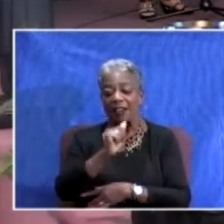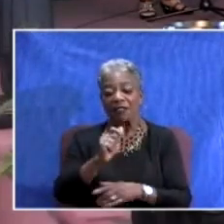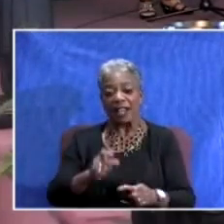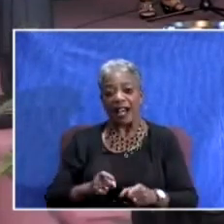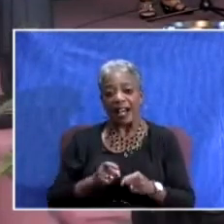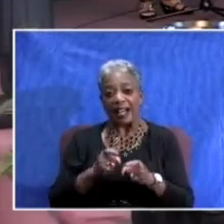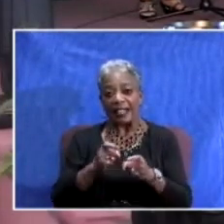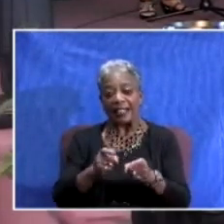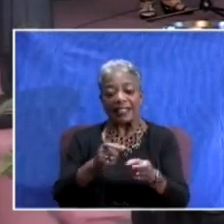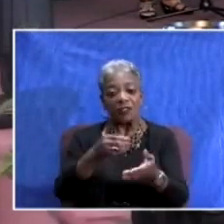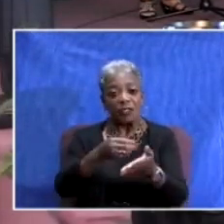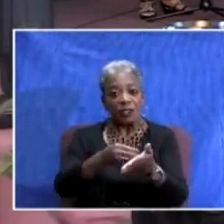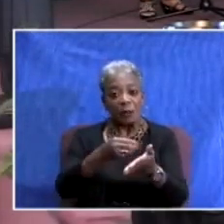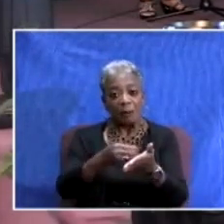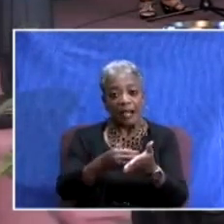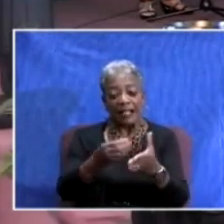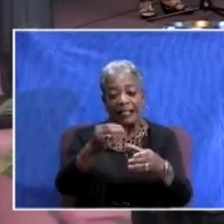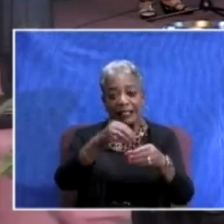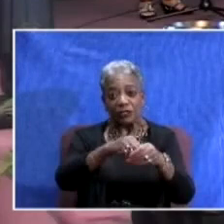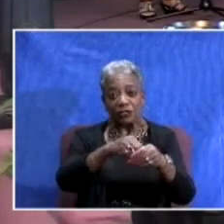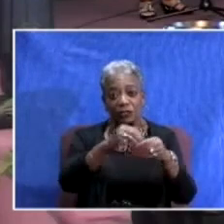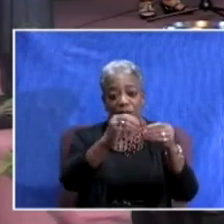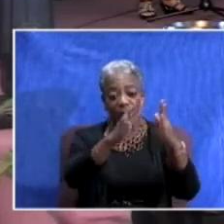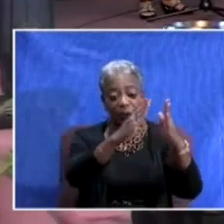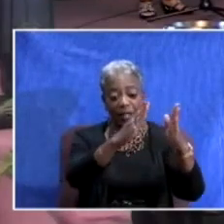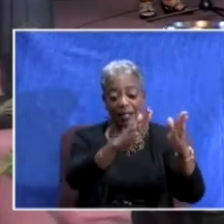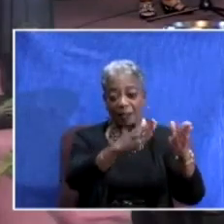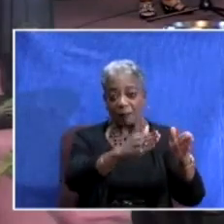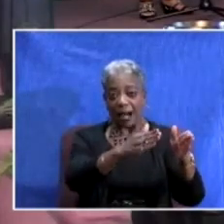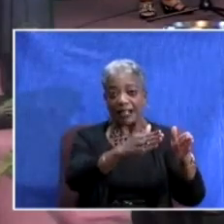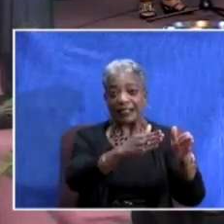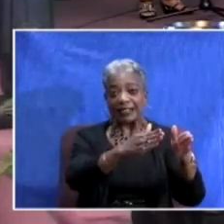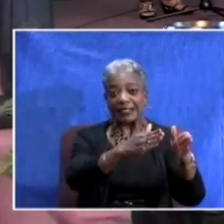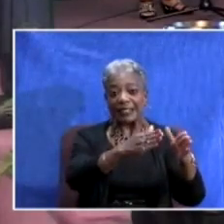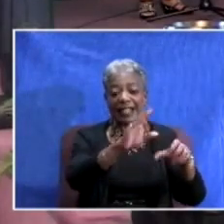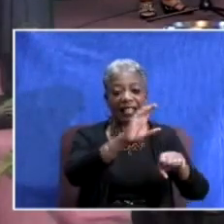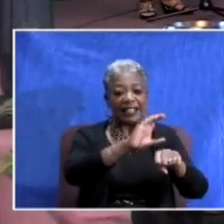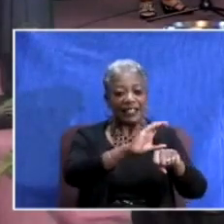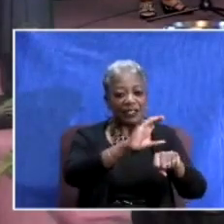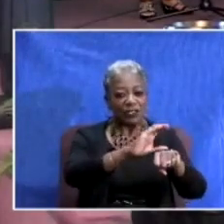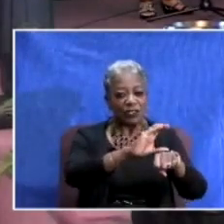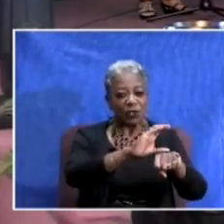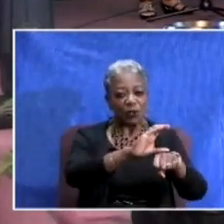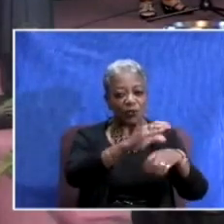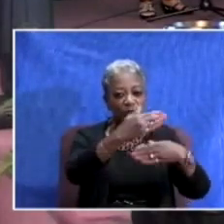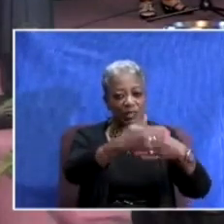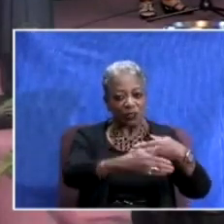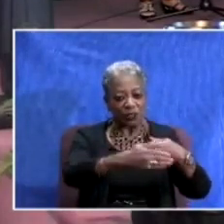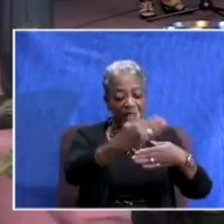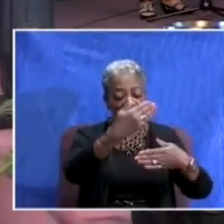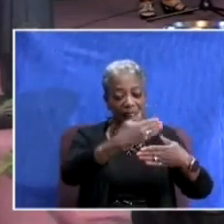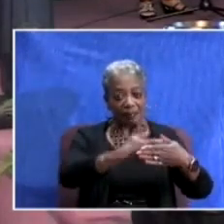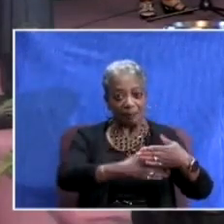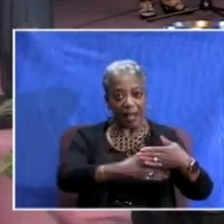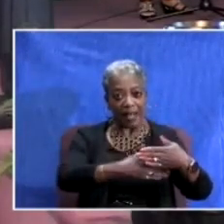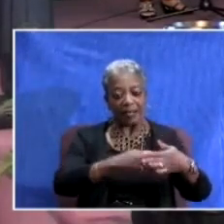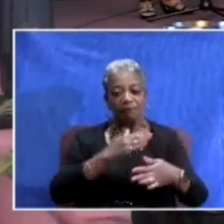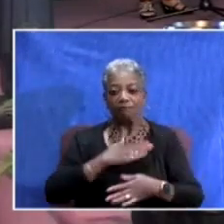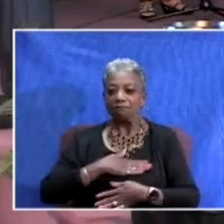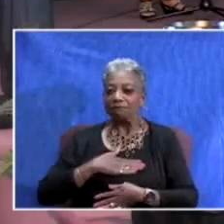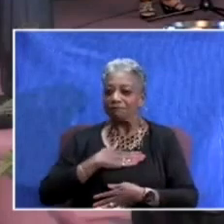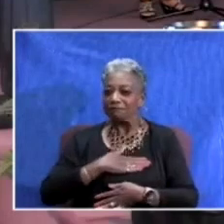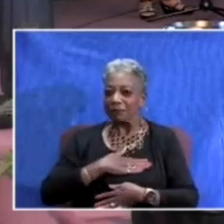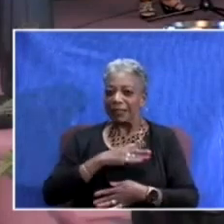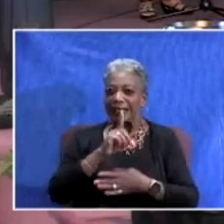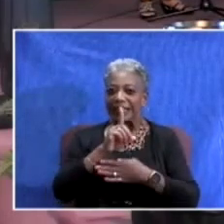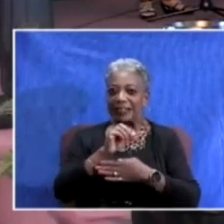into the bins that are in the rear of the church, please make certain that you do that before you leave. We won't be walking around like